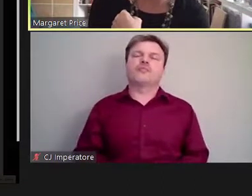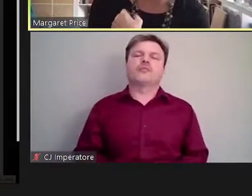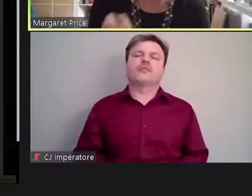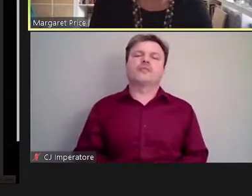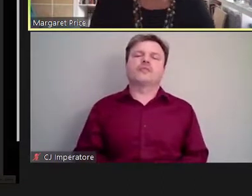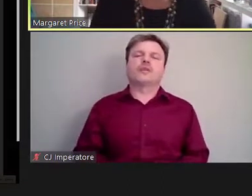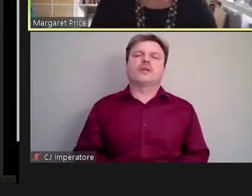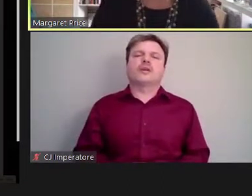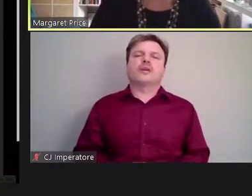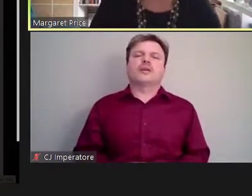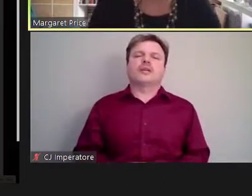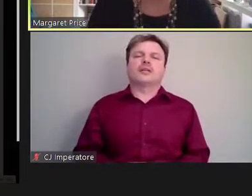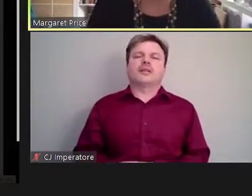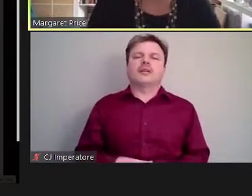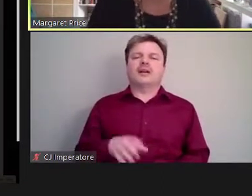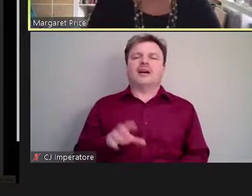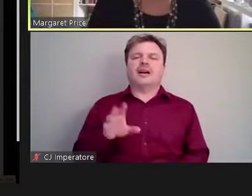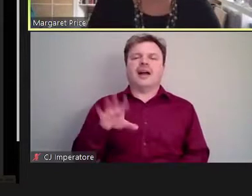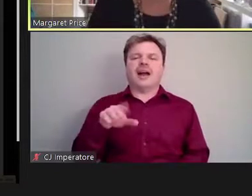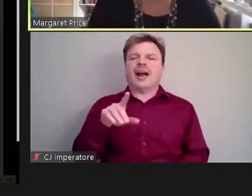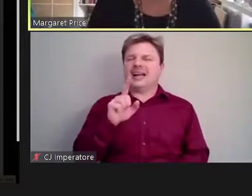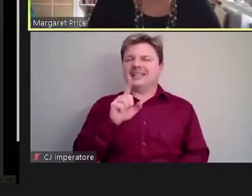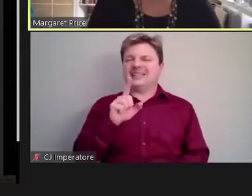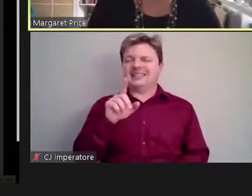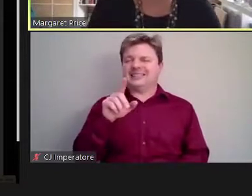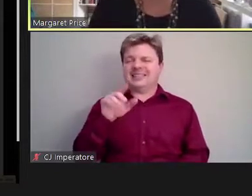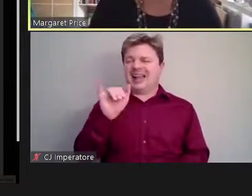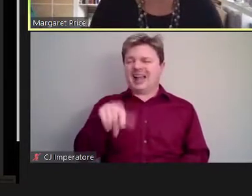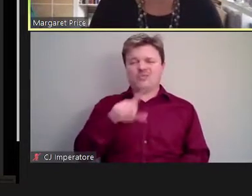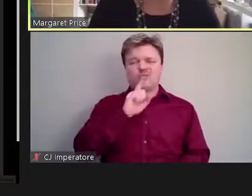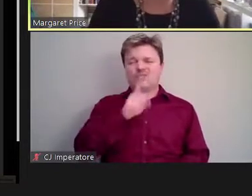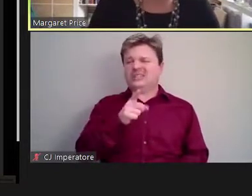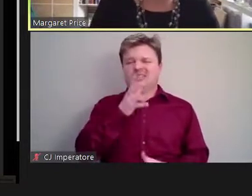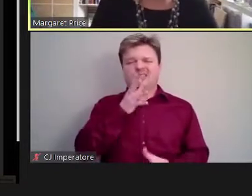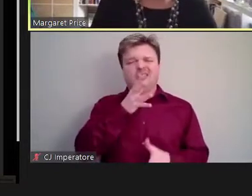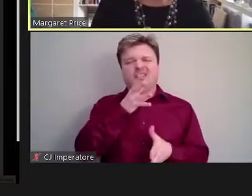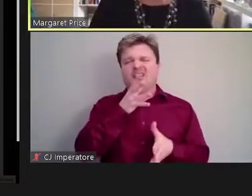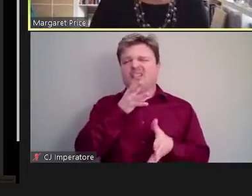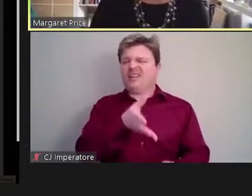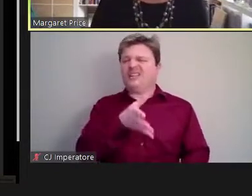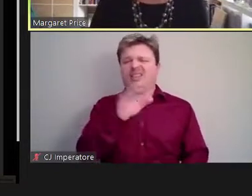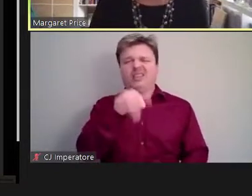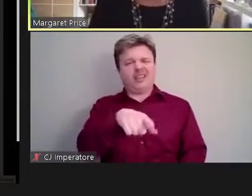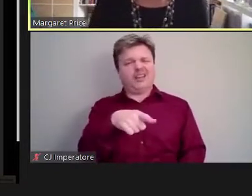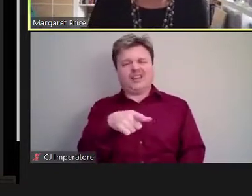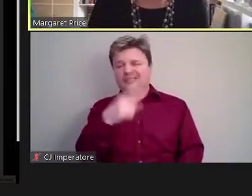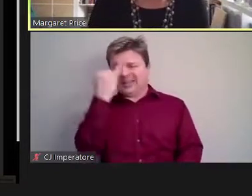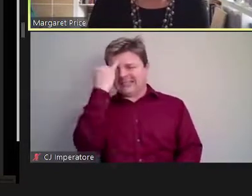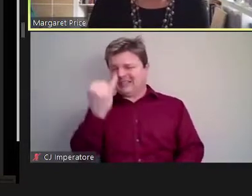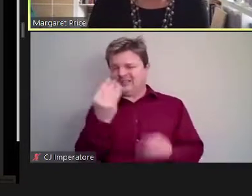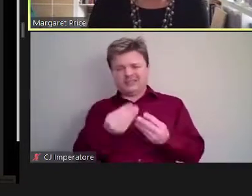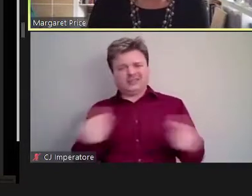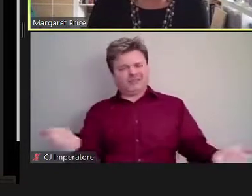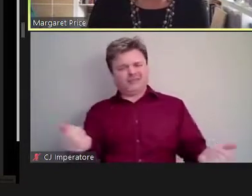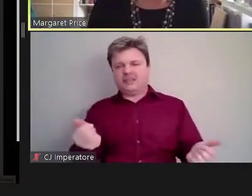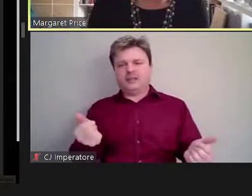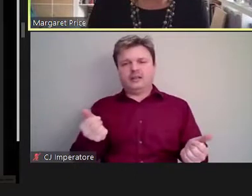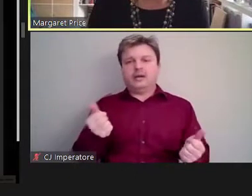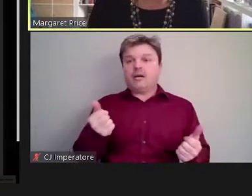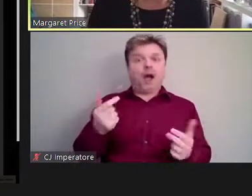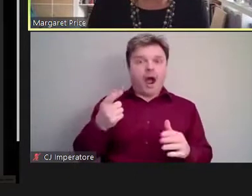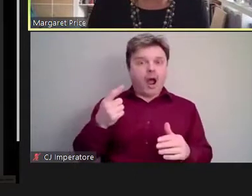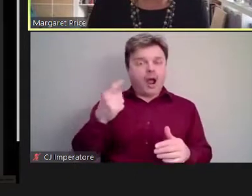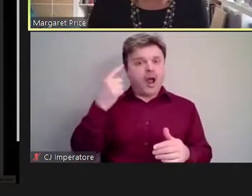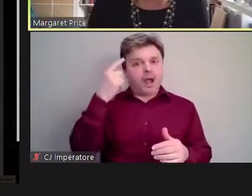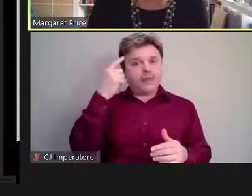I really hated that as a potential solution. Not because I don't think people should do it. I think it's great when people